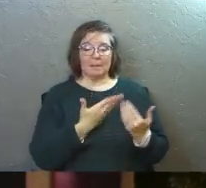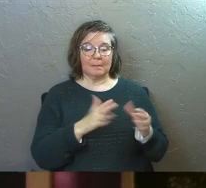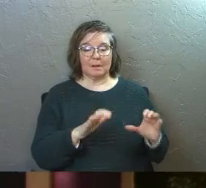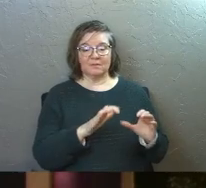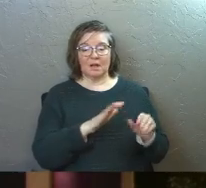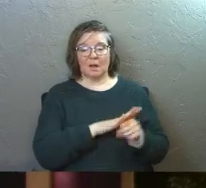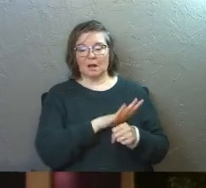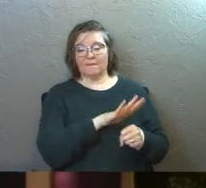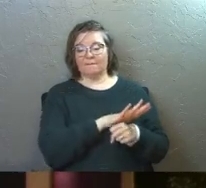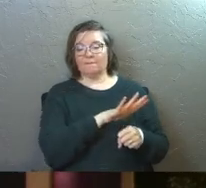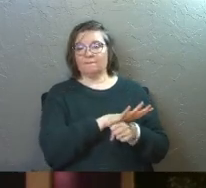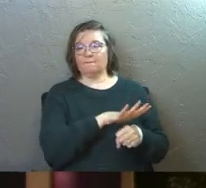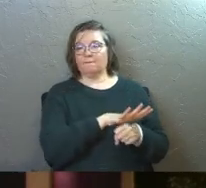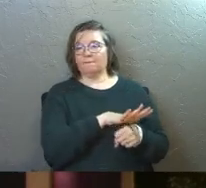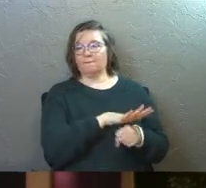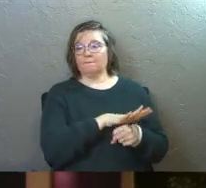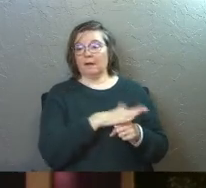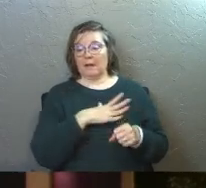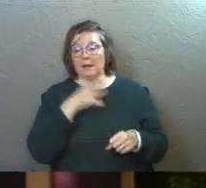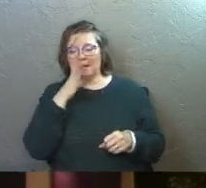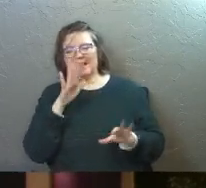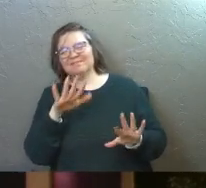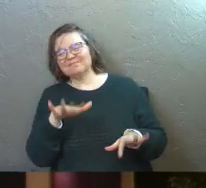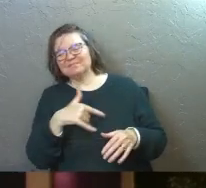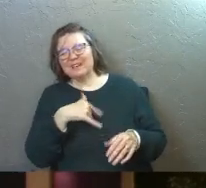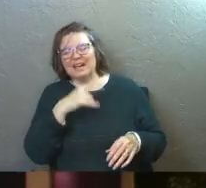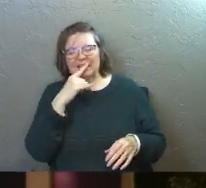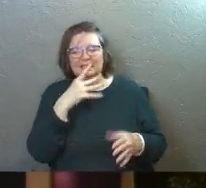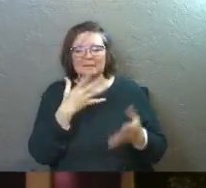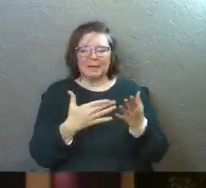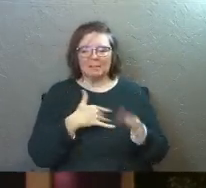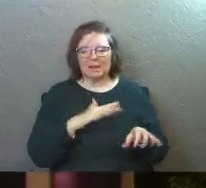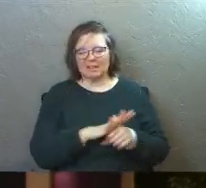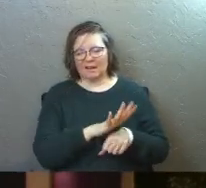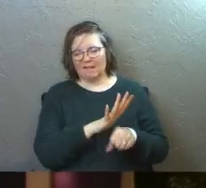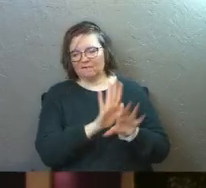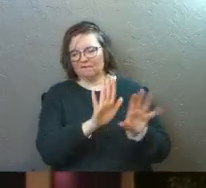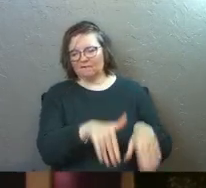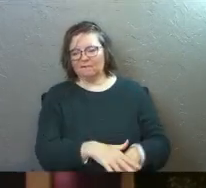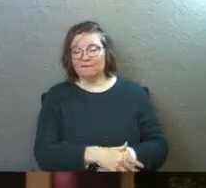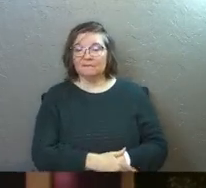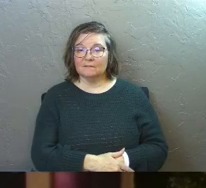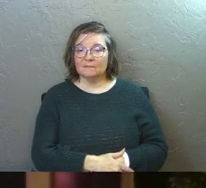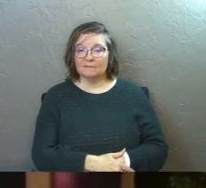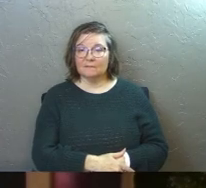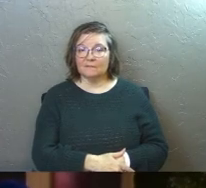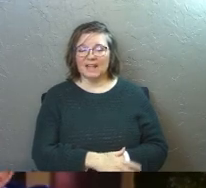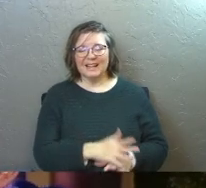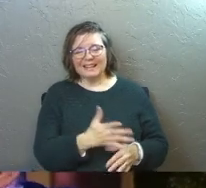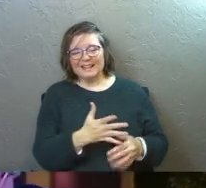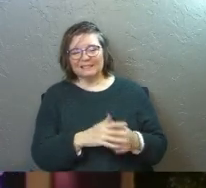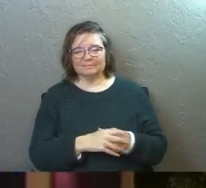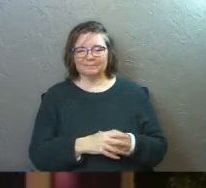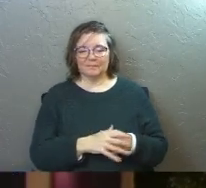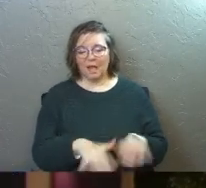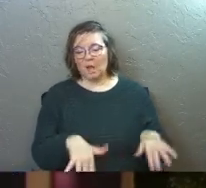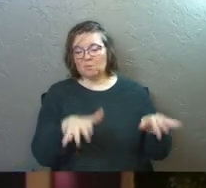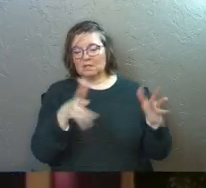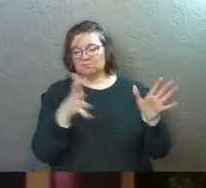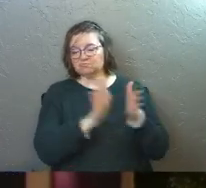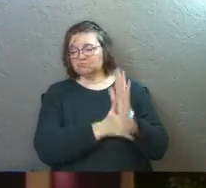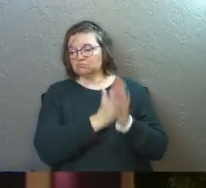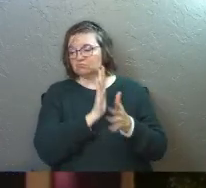done enough, right? Maybe as a parent, God, my kids, maybe I've done enough, Lord. Is there room for, I raised